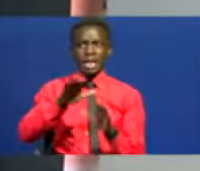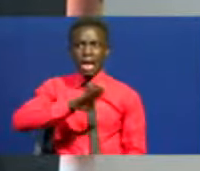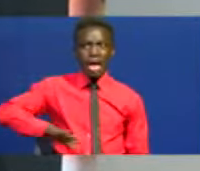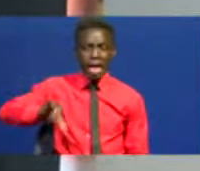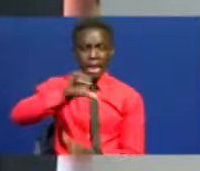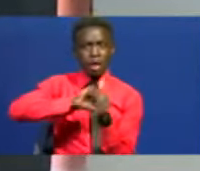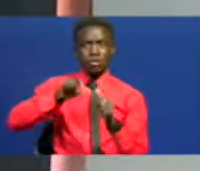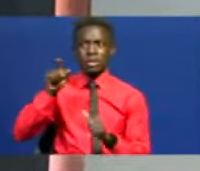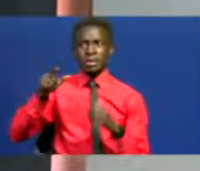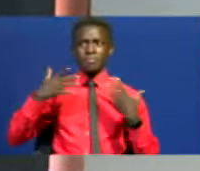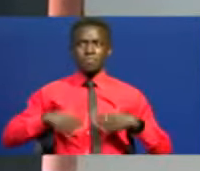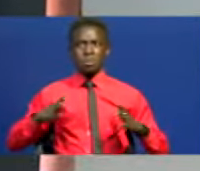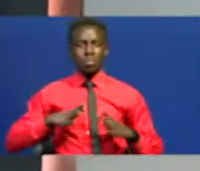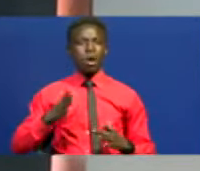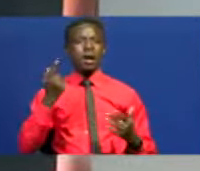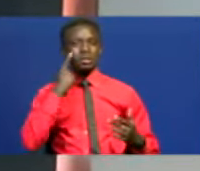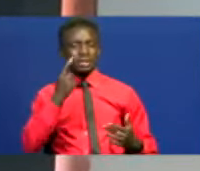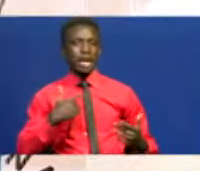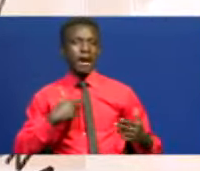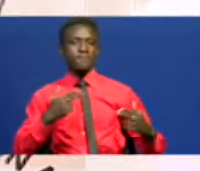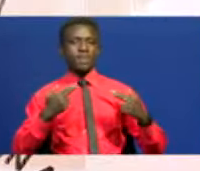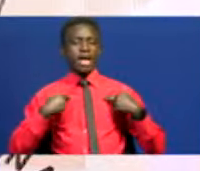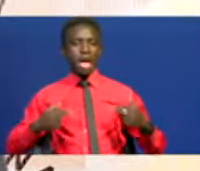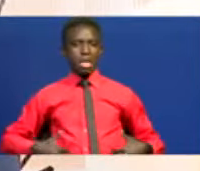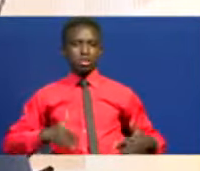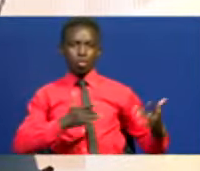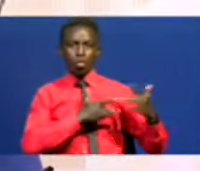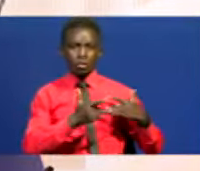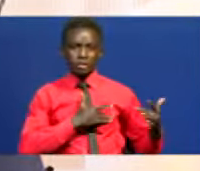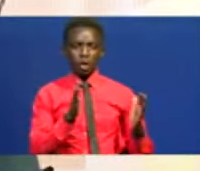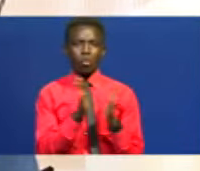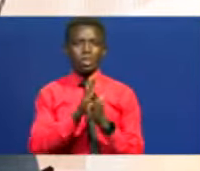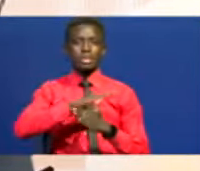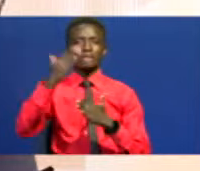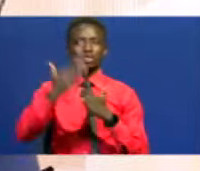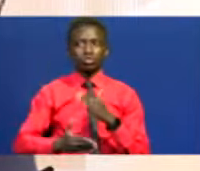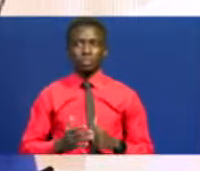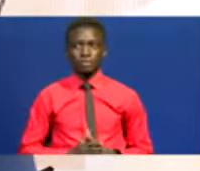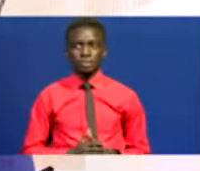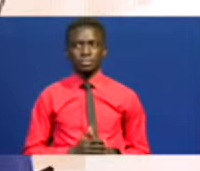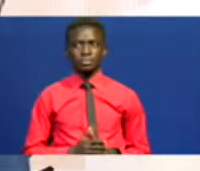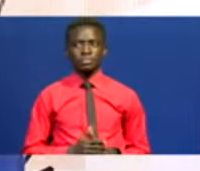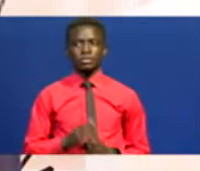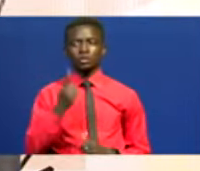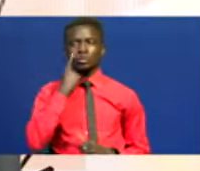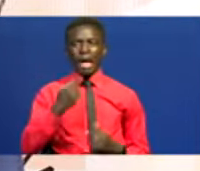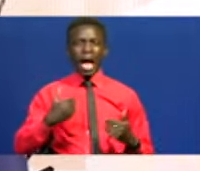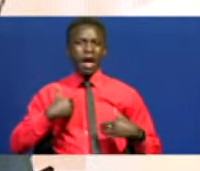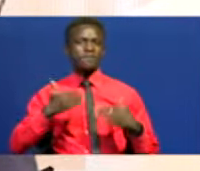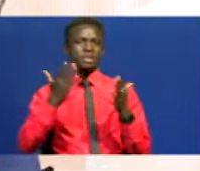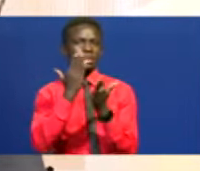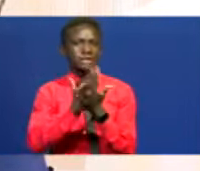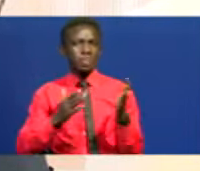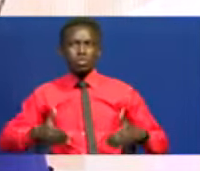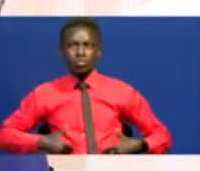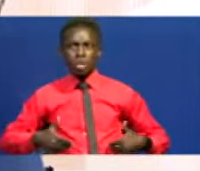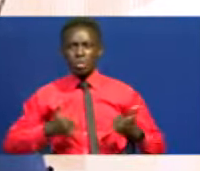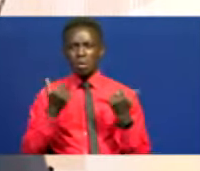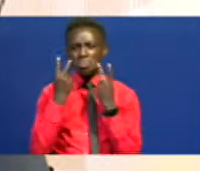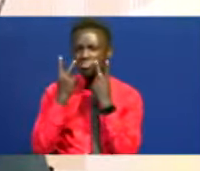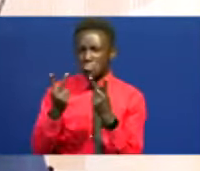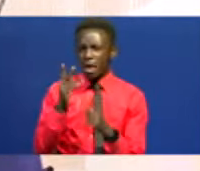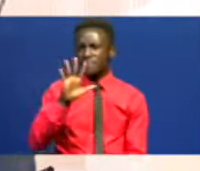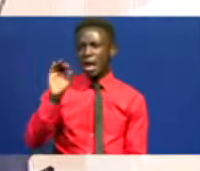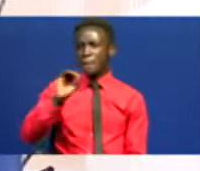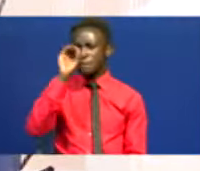include health concerns and insurance. There is a number of our population which are still aging, because if you look at it right now, more than around